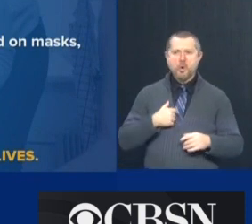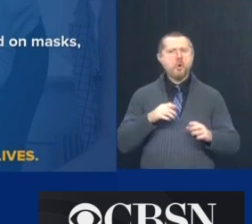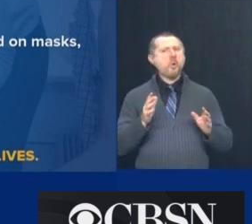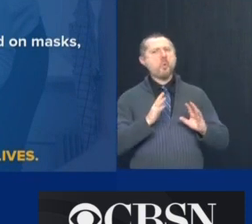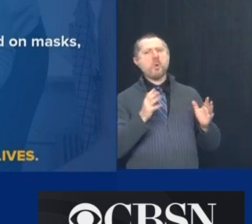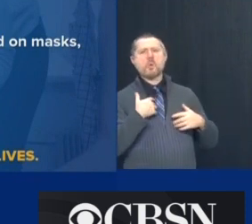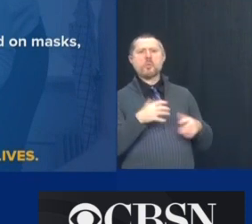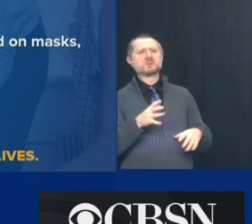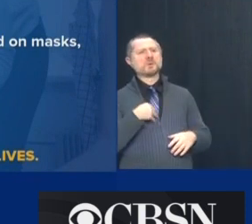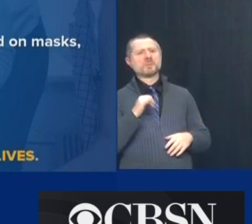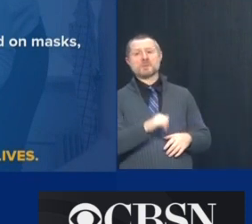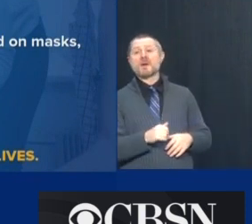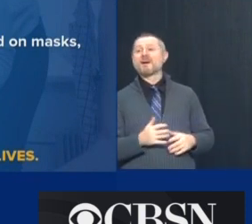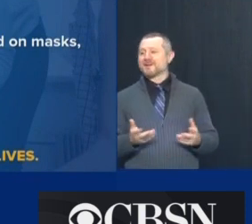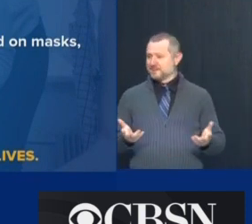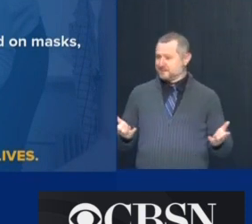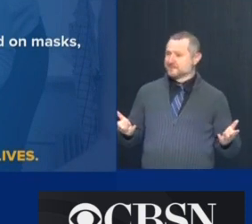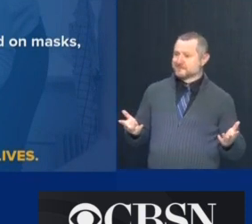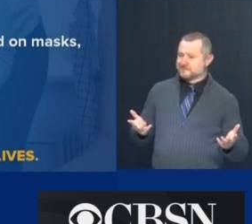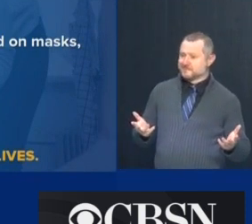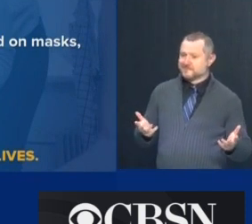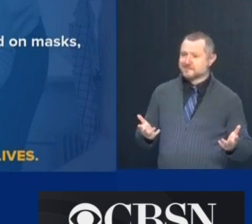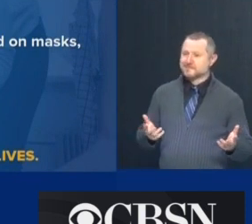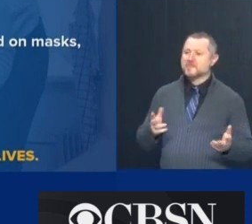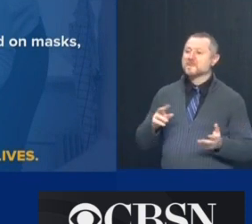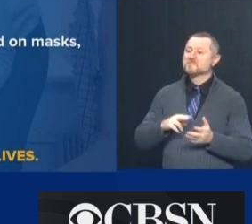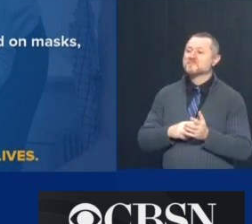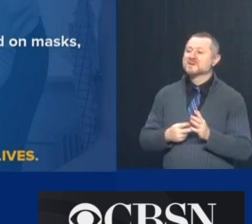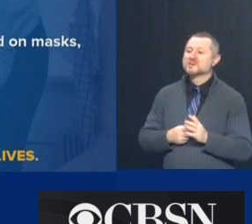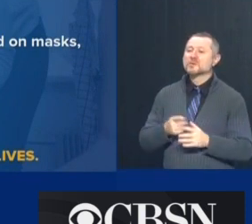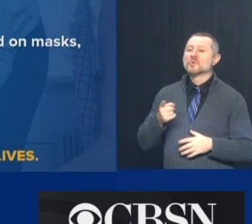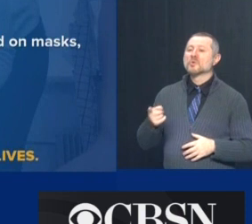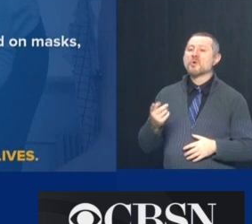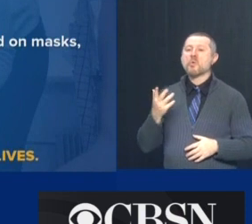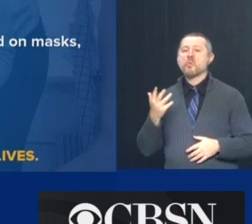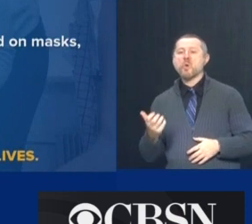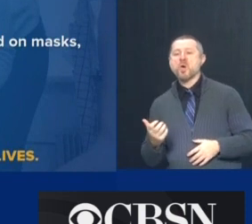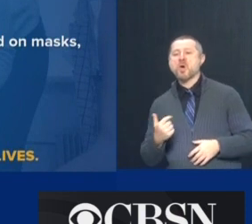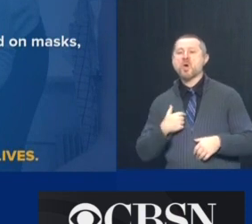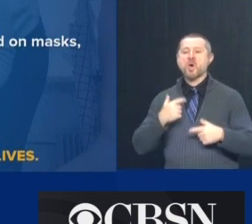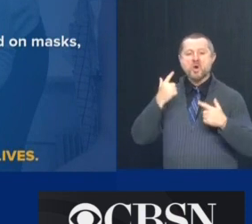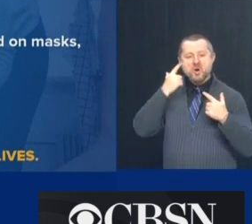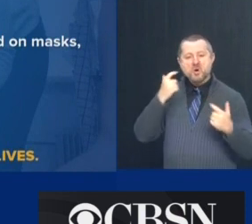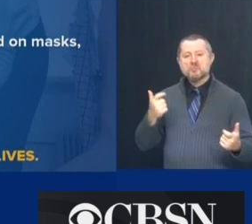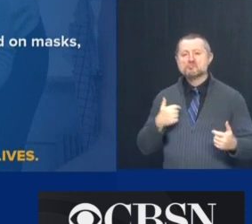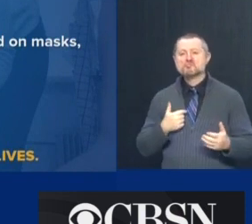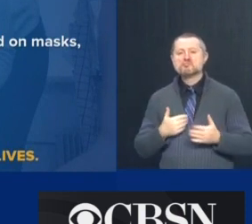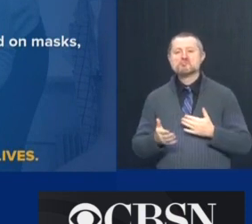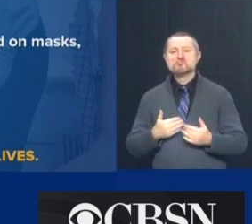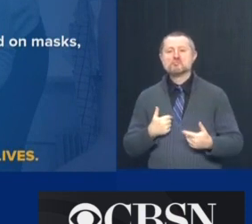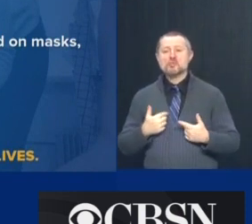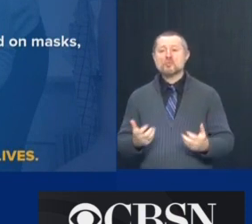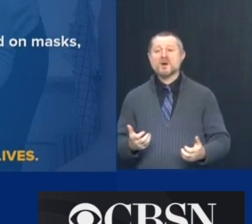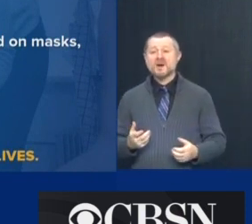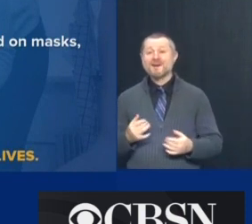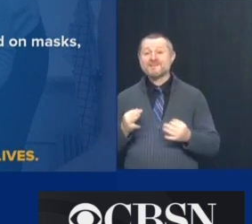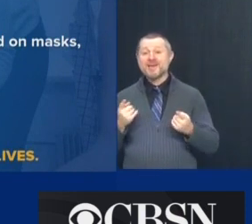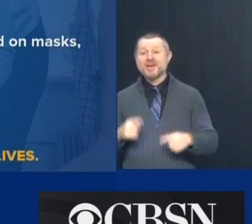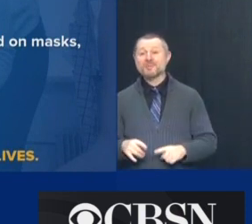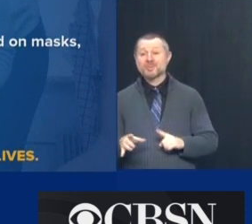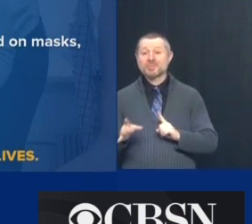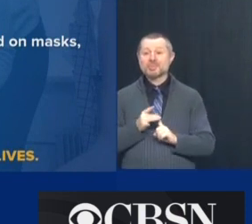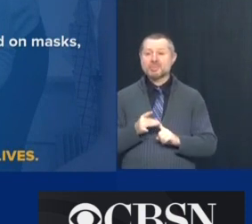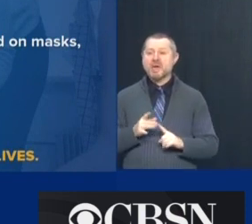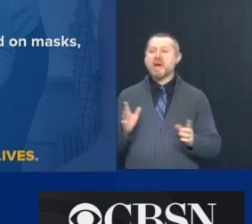that. I said, oh, I see. So you want to be able to behave in a risky way, and then if you get sick,